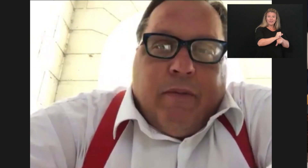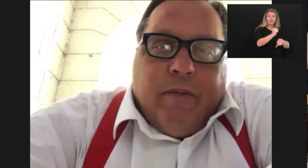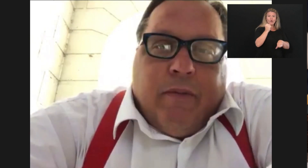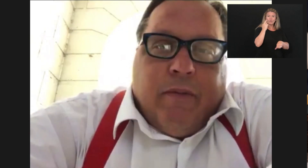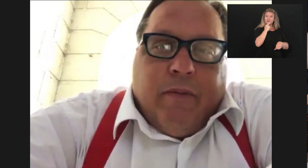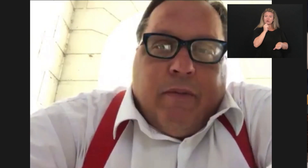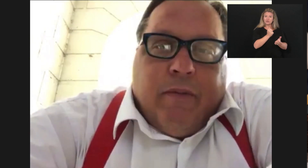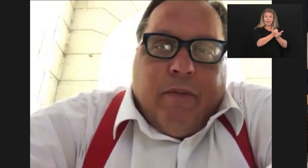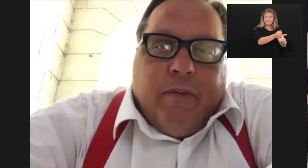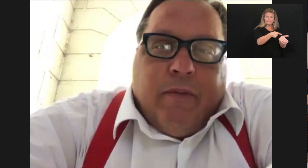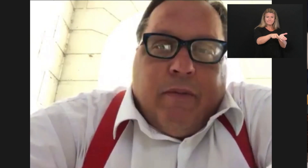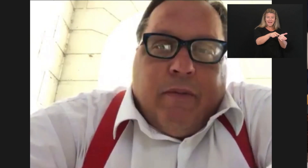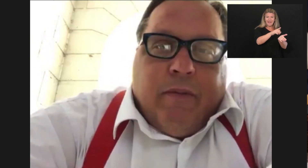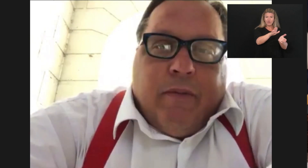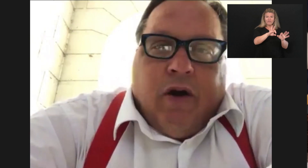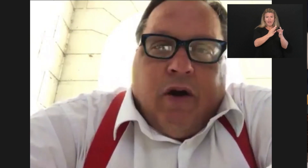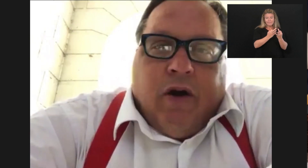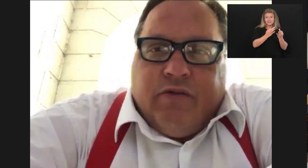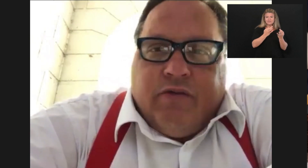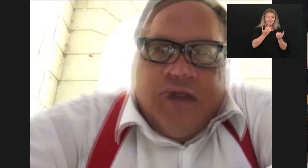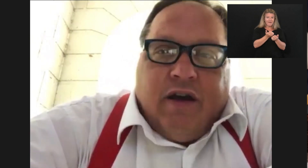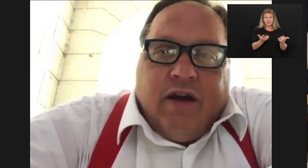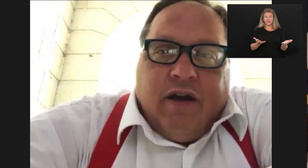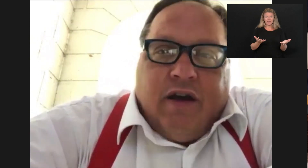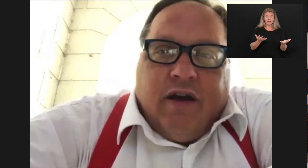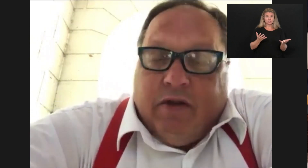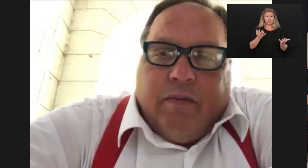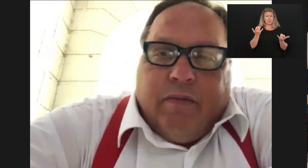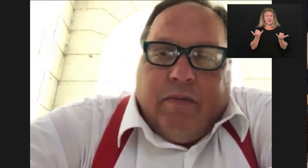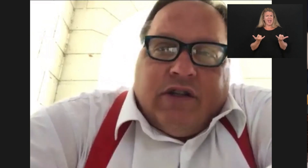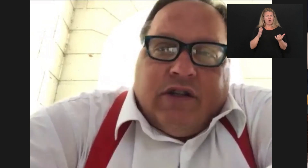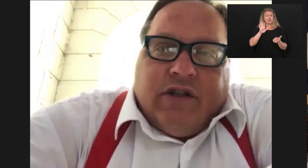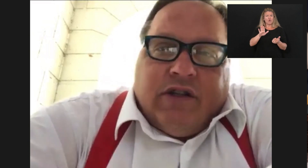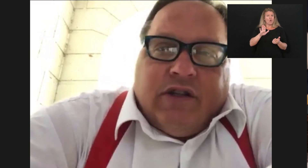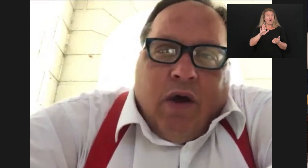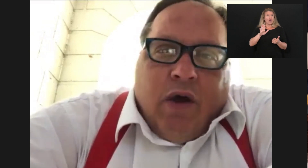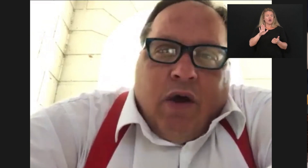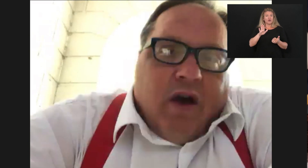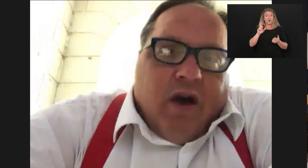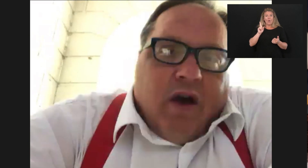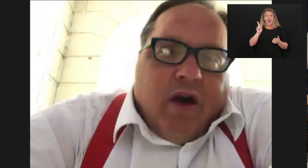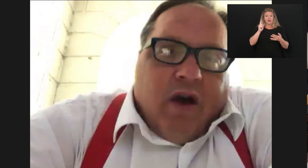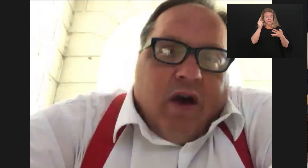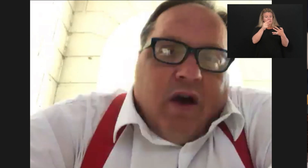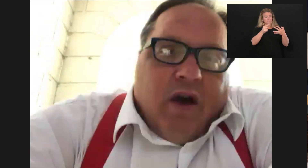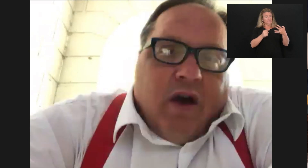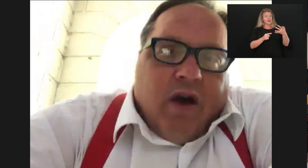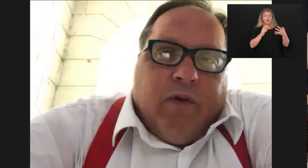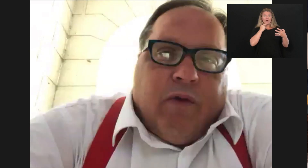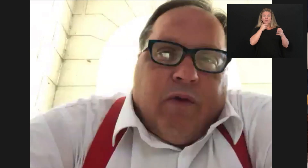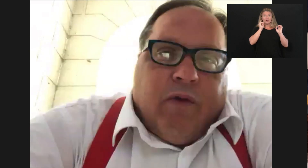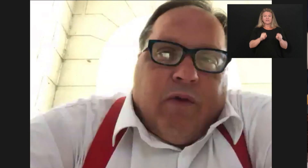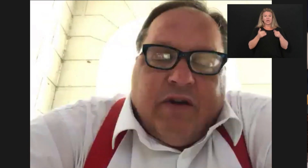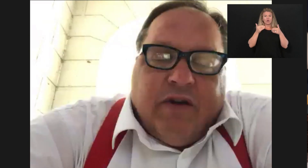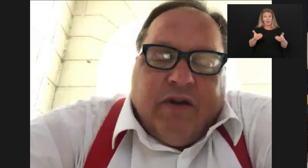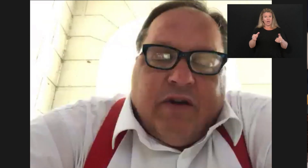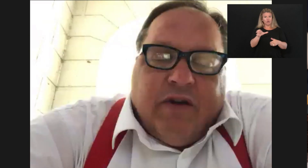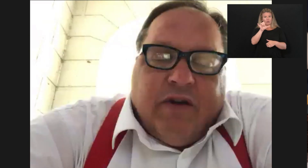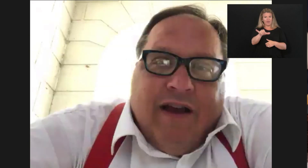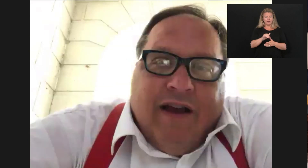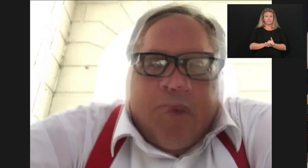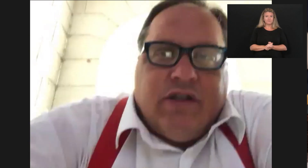it would help them and their families pay their bills. So where are we on allowing restaurants to begin that aspect of their normal operations?